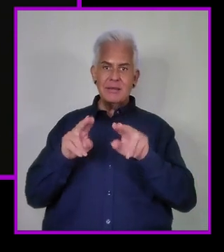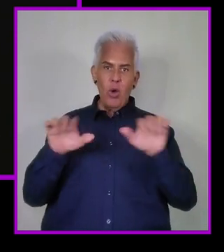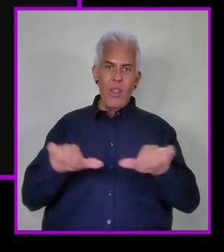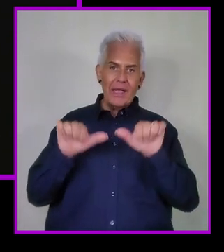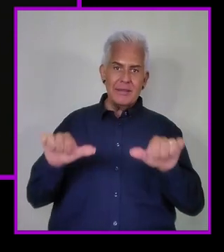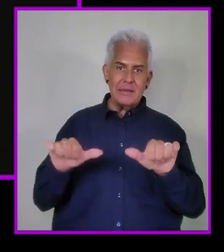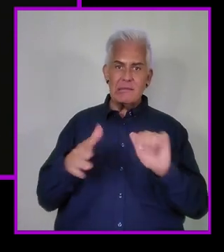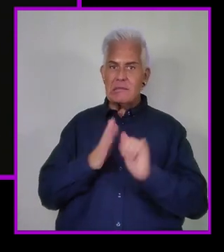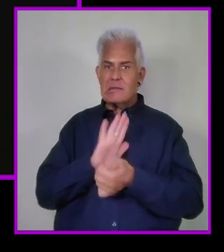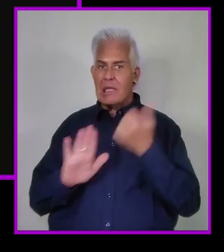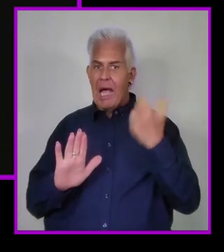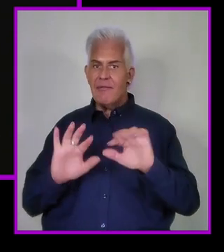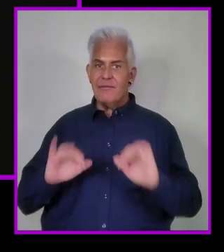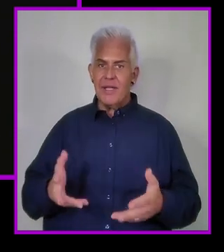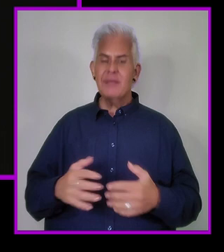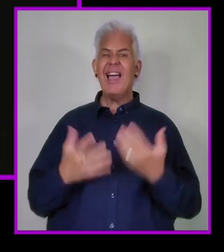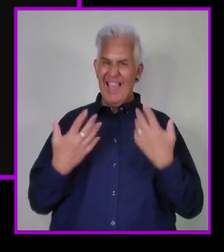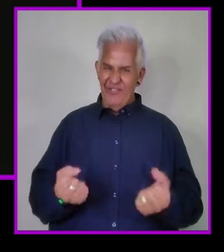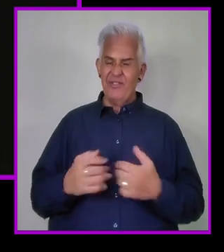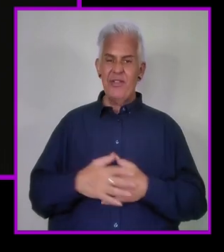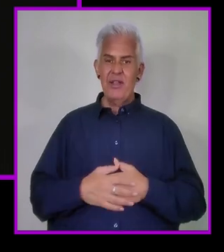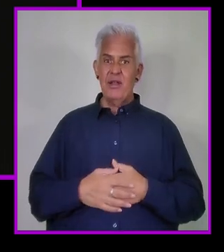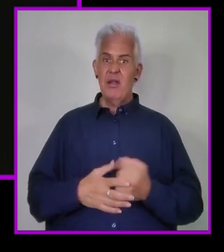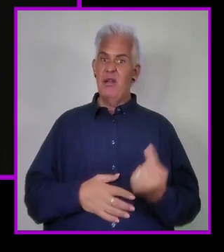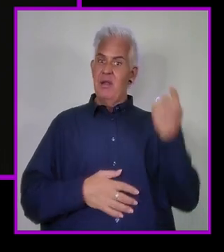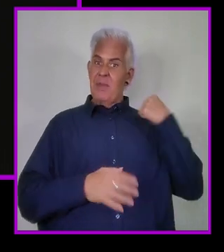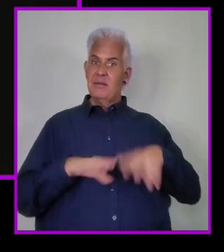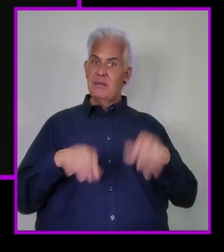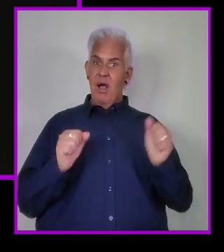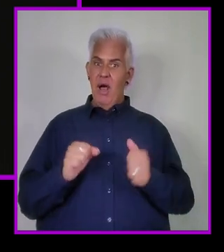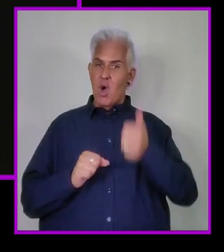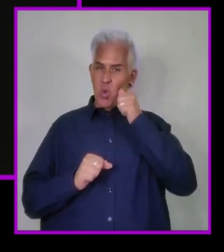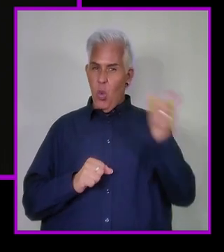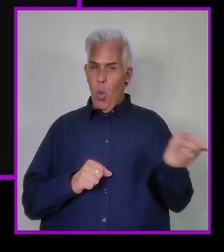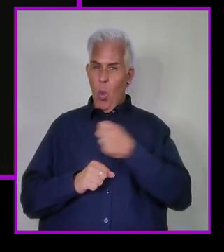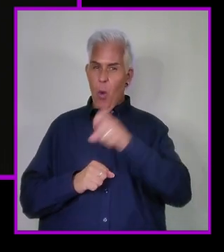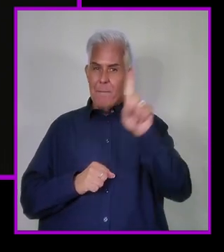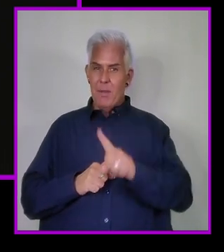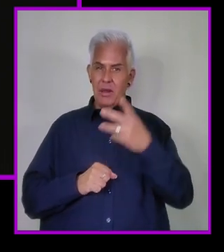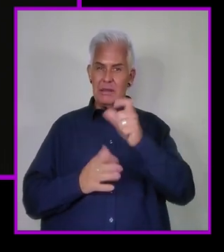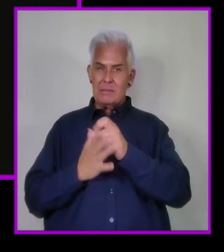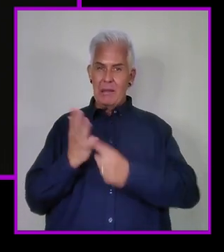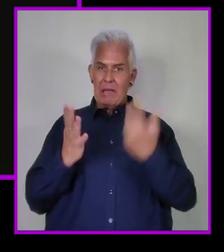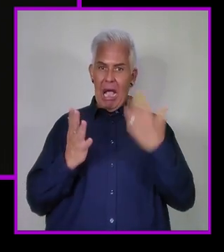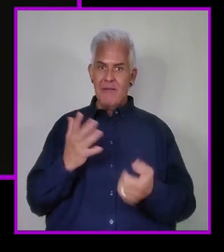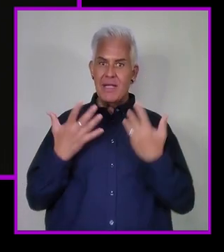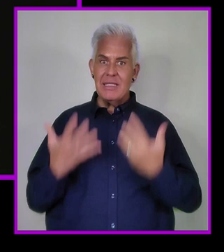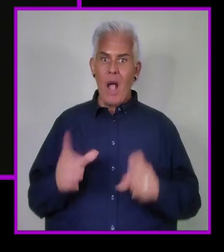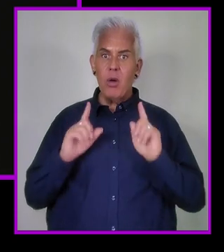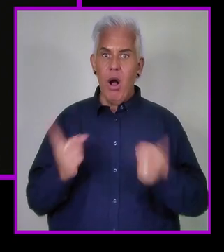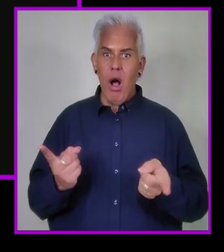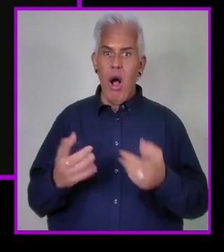The talent's out there. I started this industry and I could name everybody in this industry with a disability. Mm. Now I can't, and I love